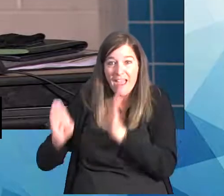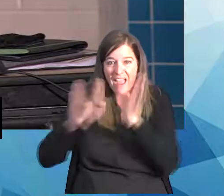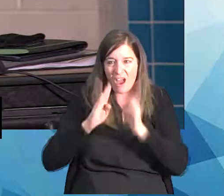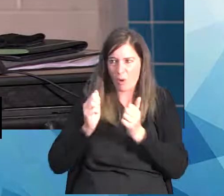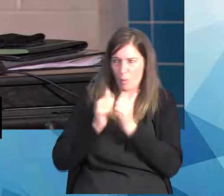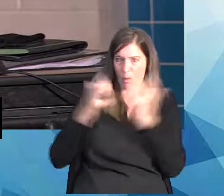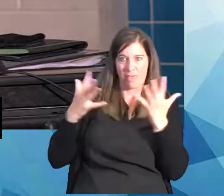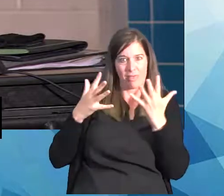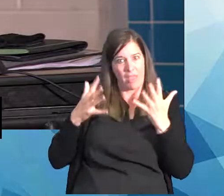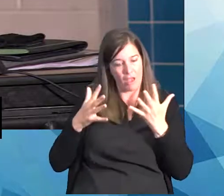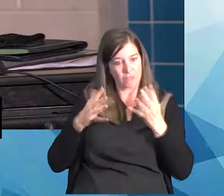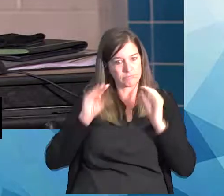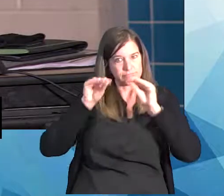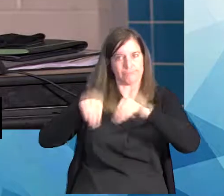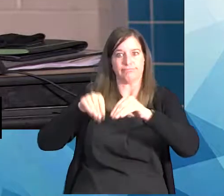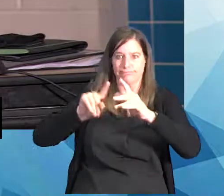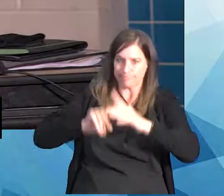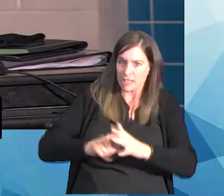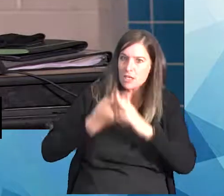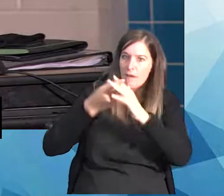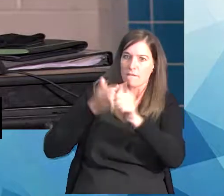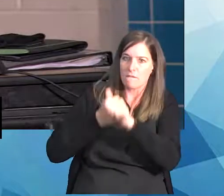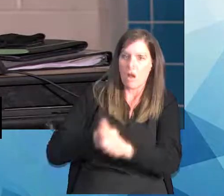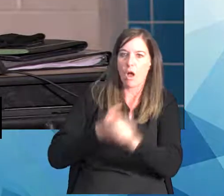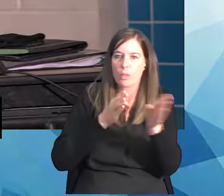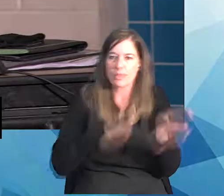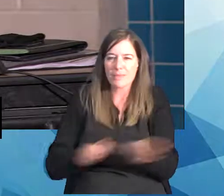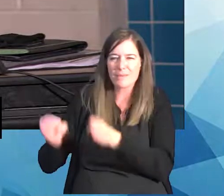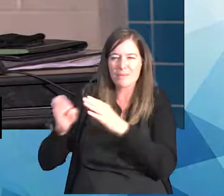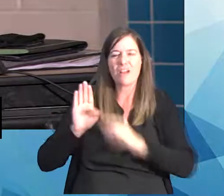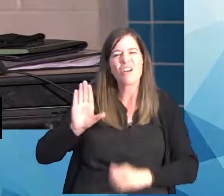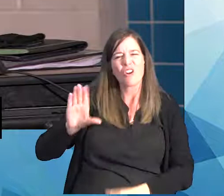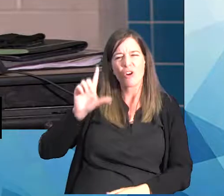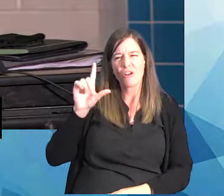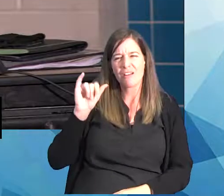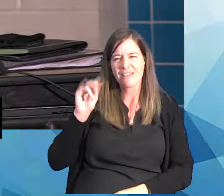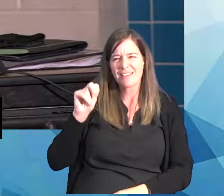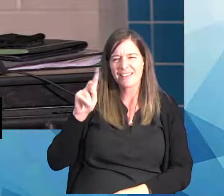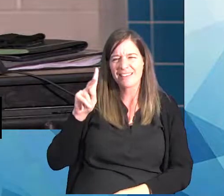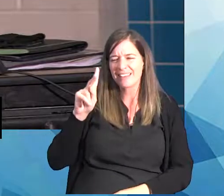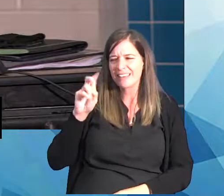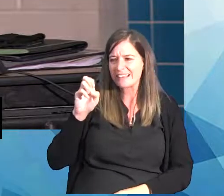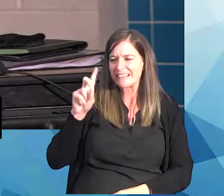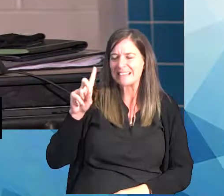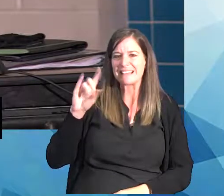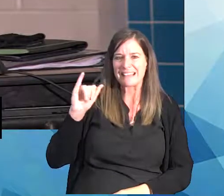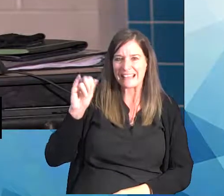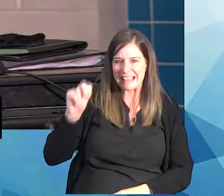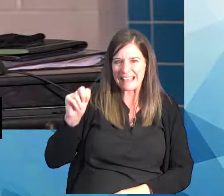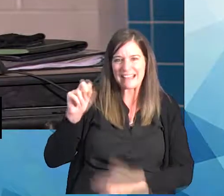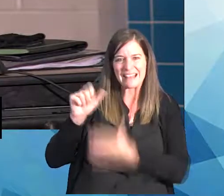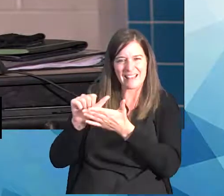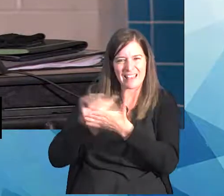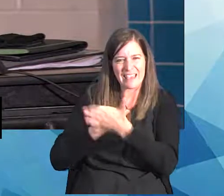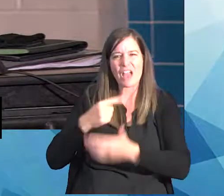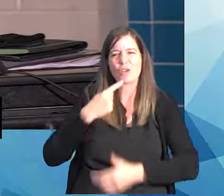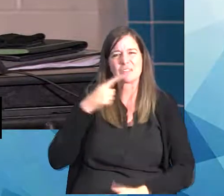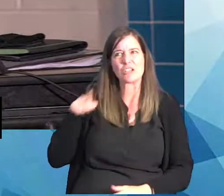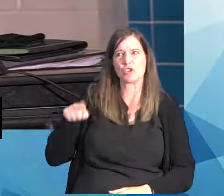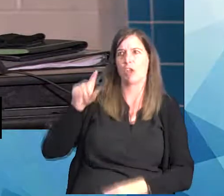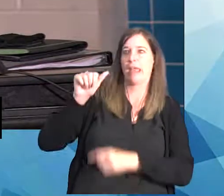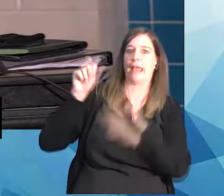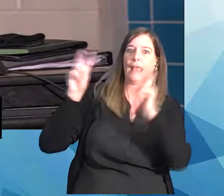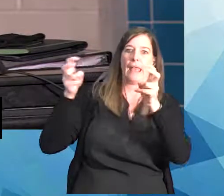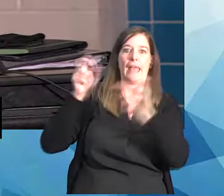consultant really have? Why does her LinkedIn account state she is an ASDB superintendent search